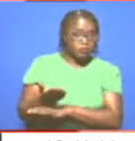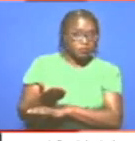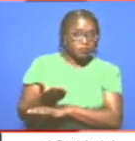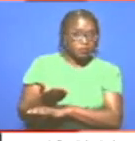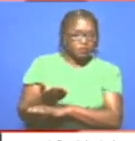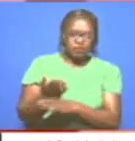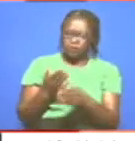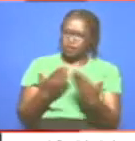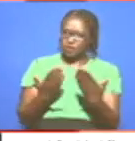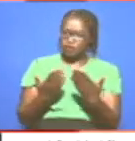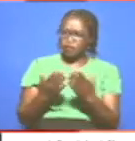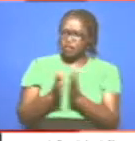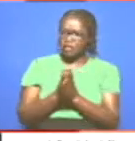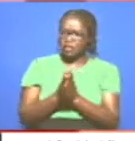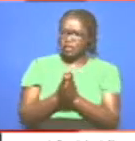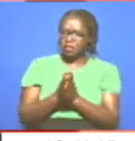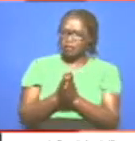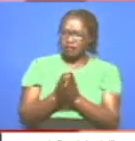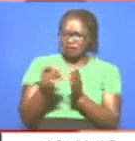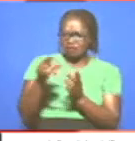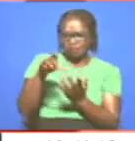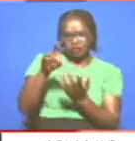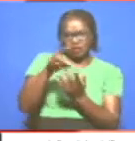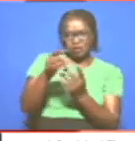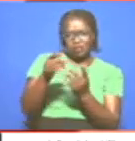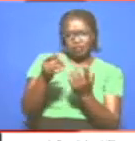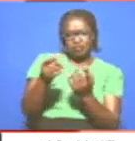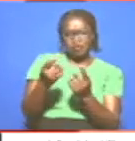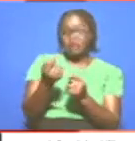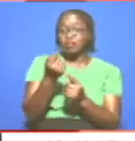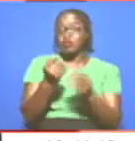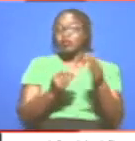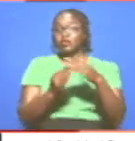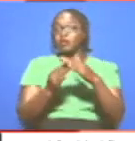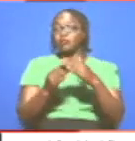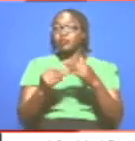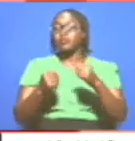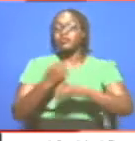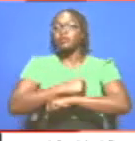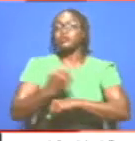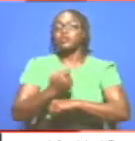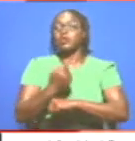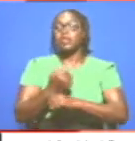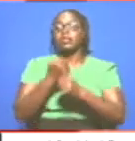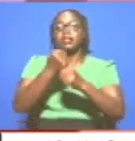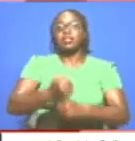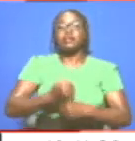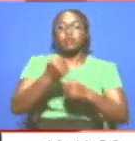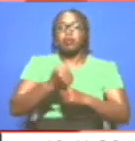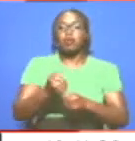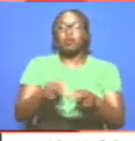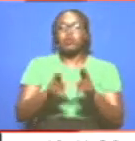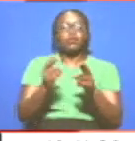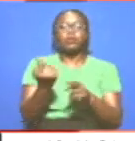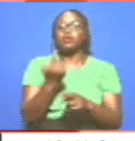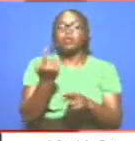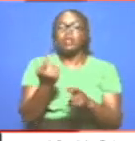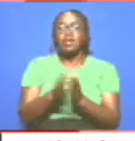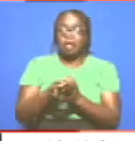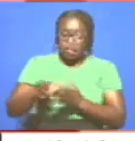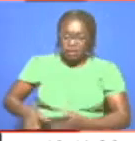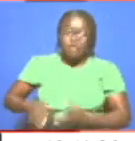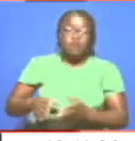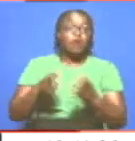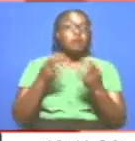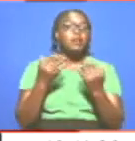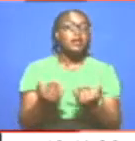doors, and it was just only being played among the top schools and in Gong Road. Yeah, if you talk about rugby now,